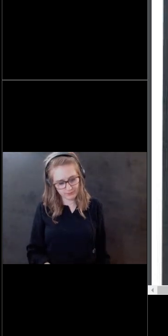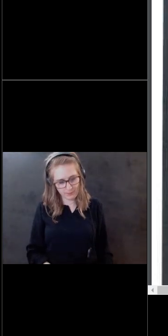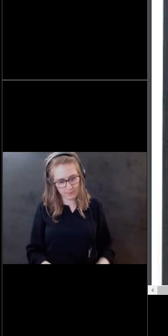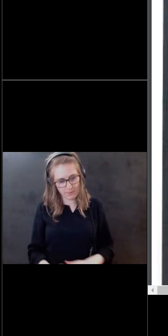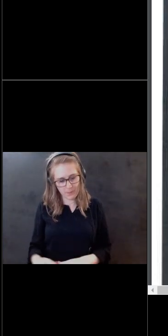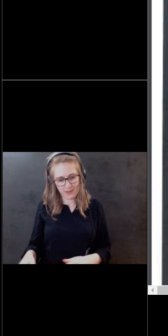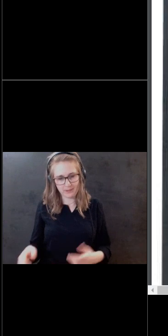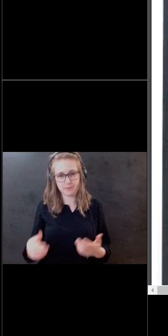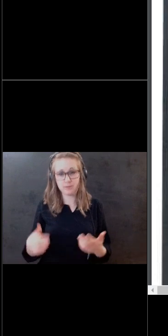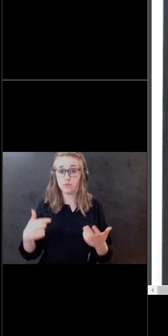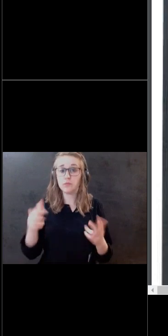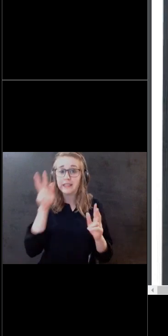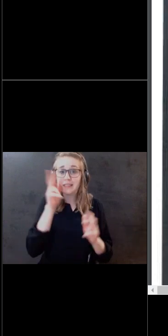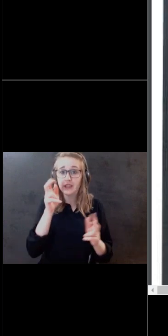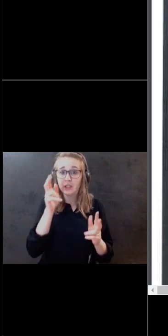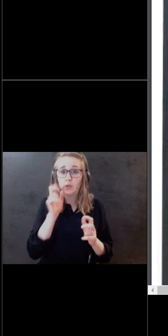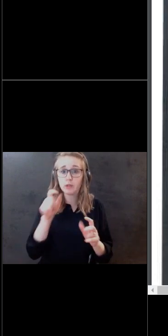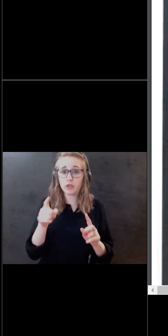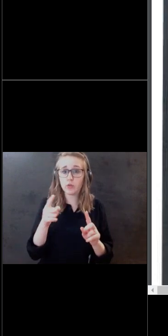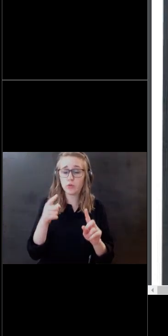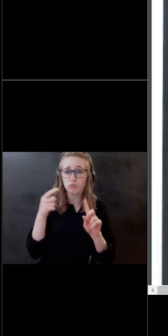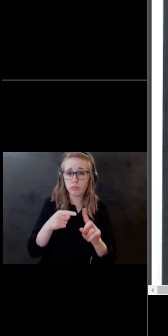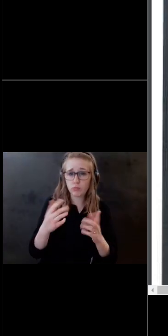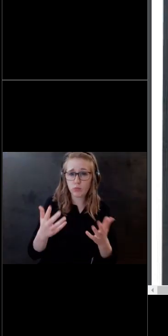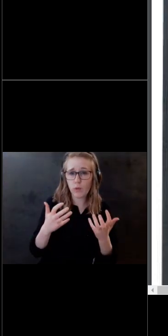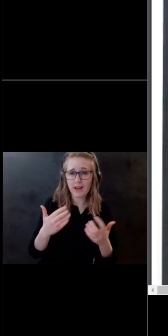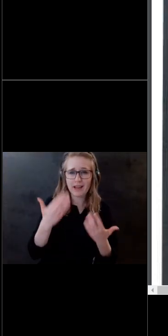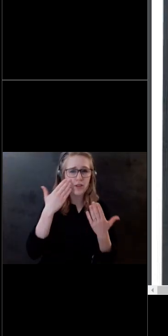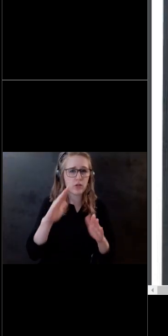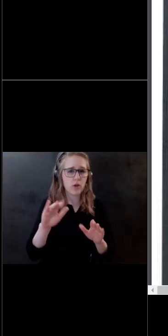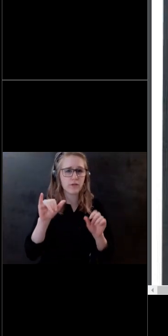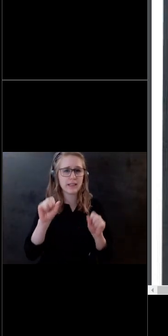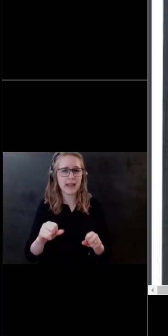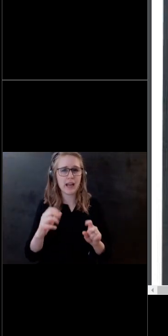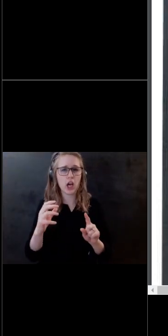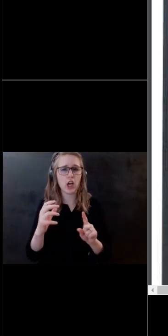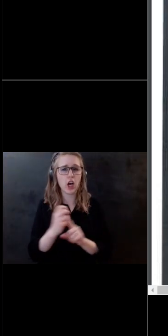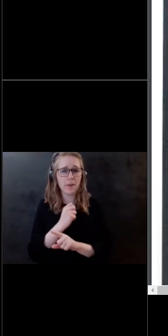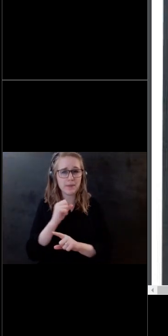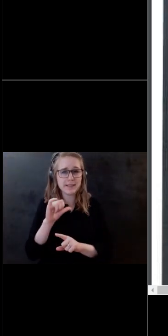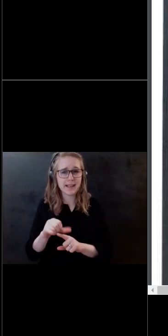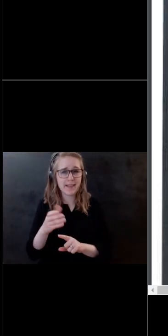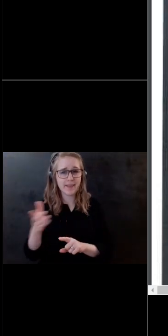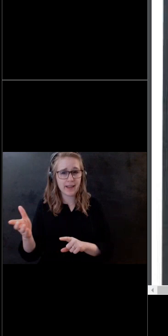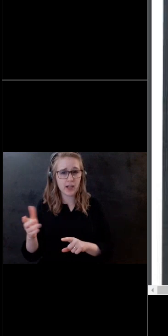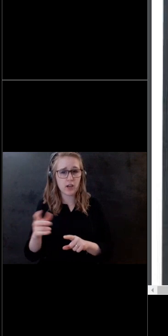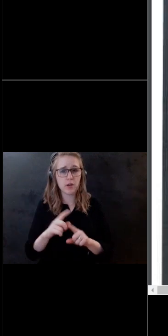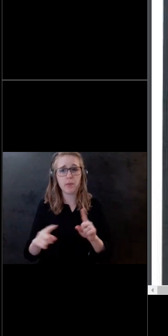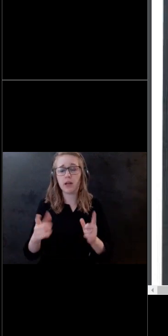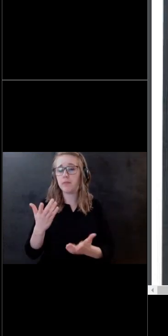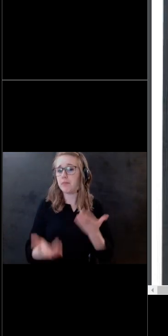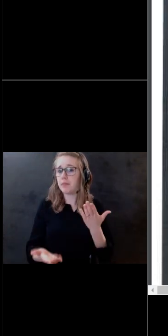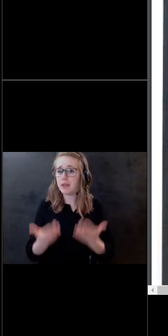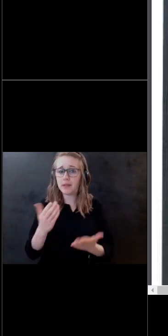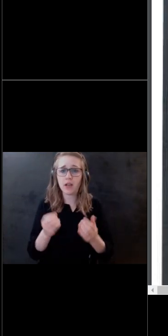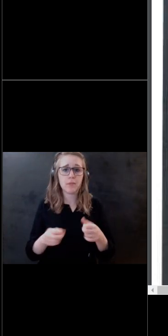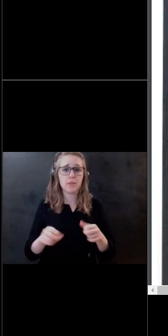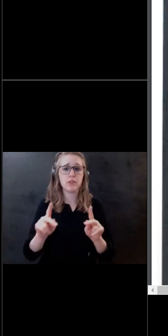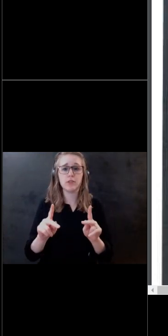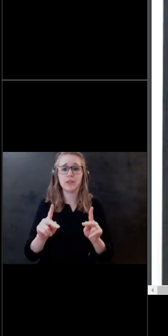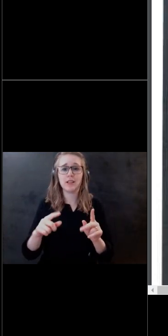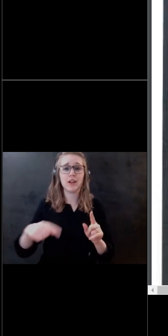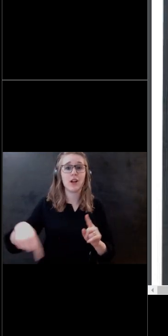we hear what you're looking for. I don't know if we can accomplish that on our site, but there may be some opportunities